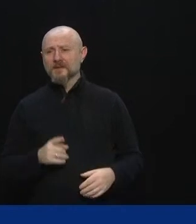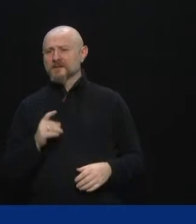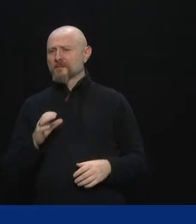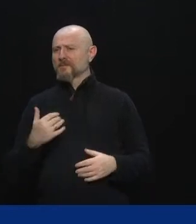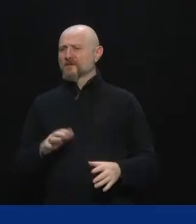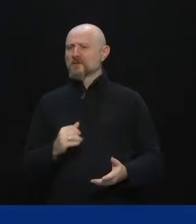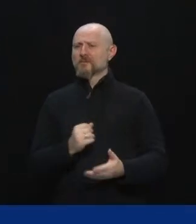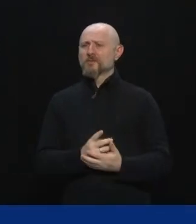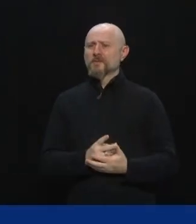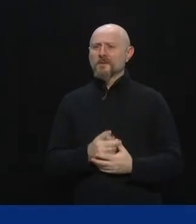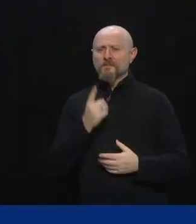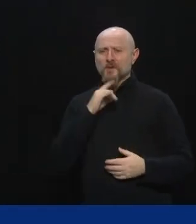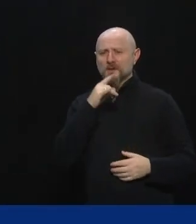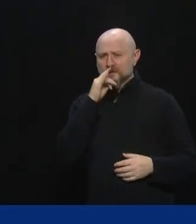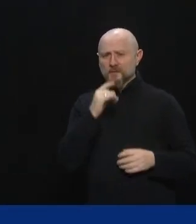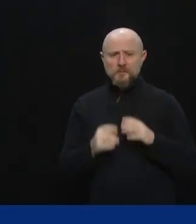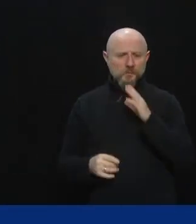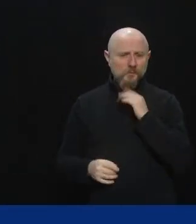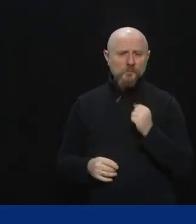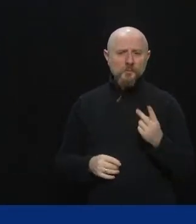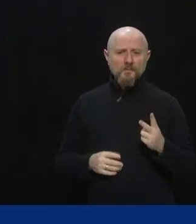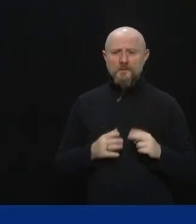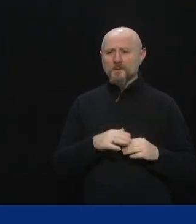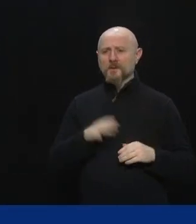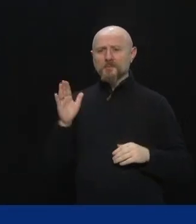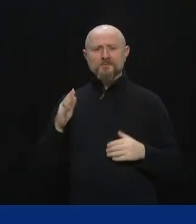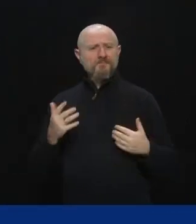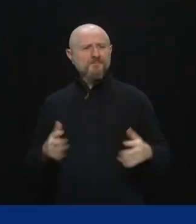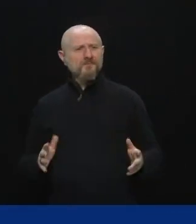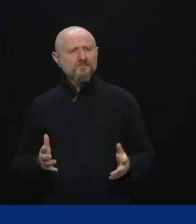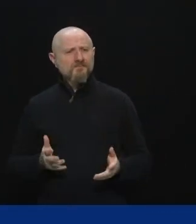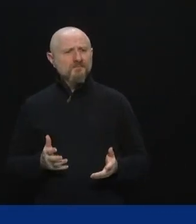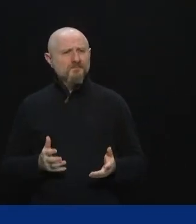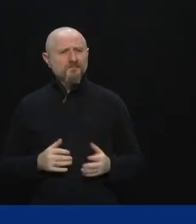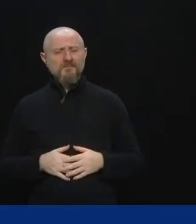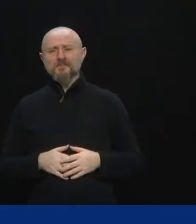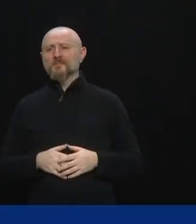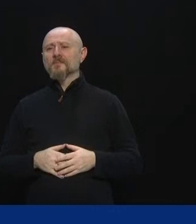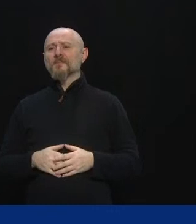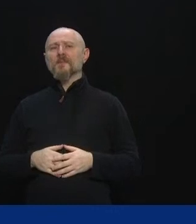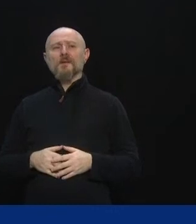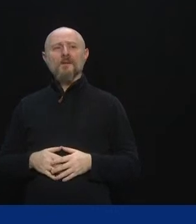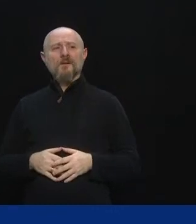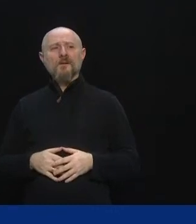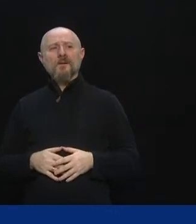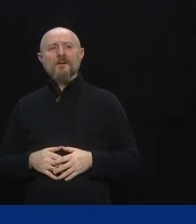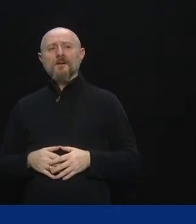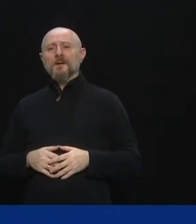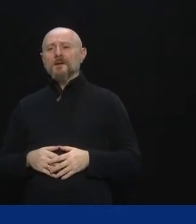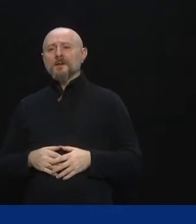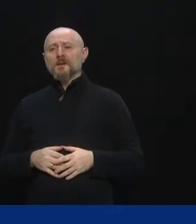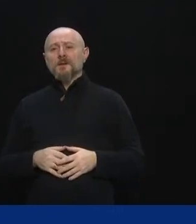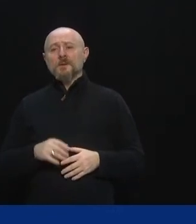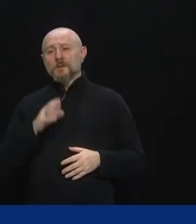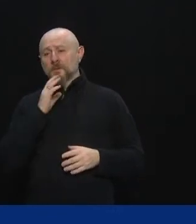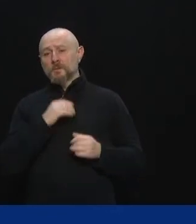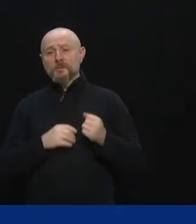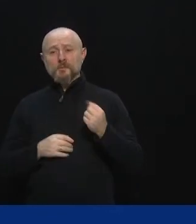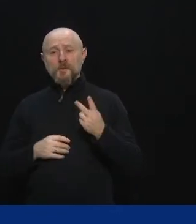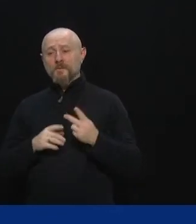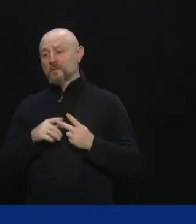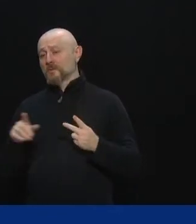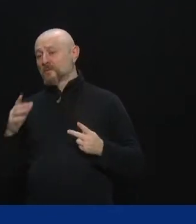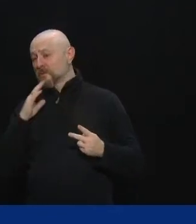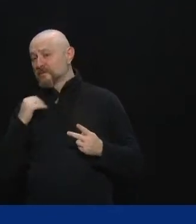for children who are 12 and older. Vaccinations for 12 to 15-year-olds were approved